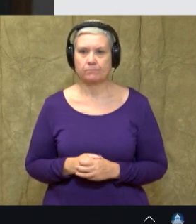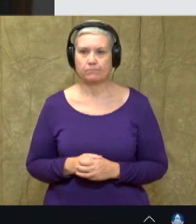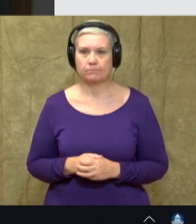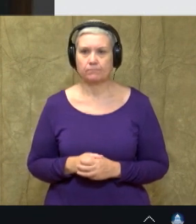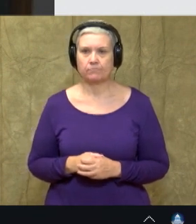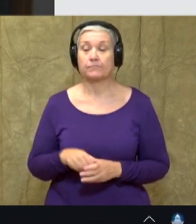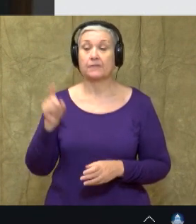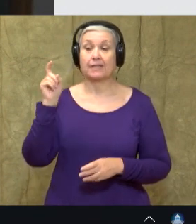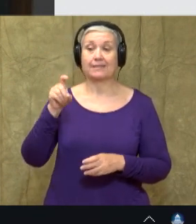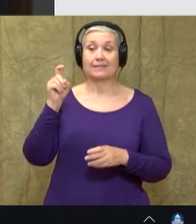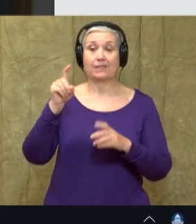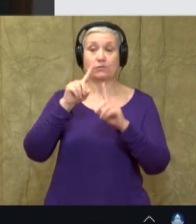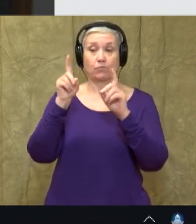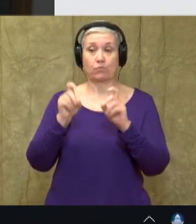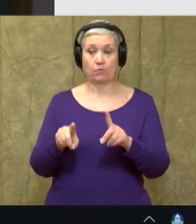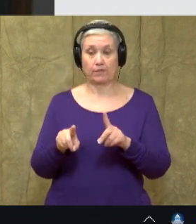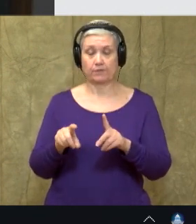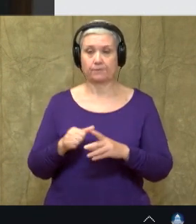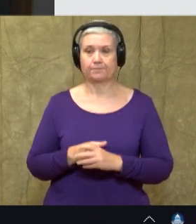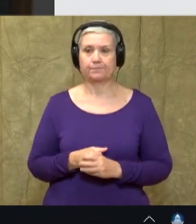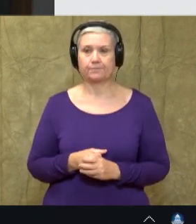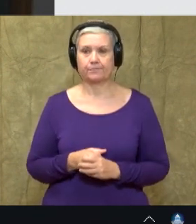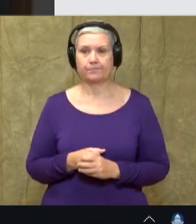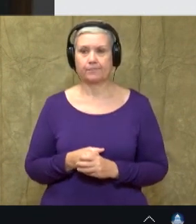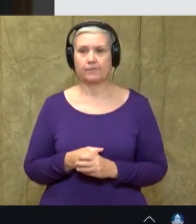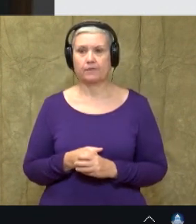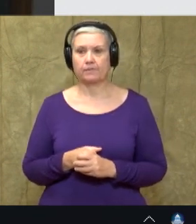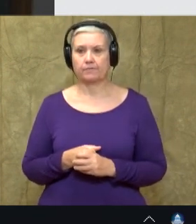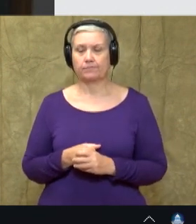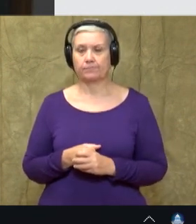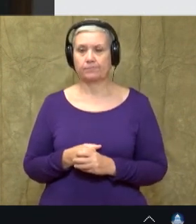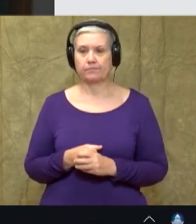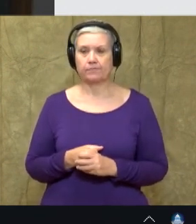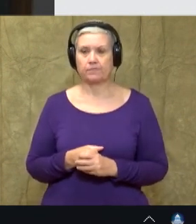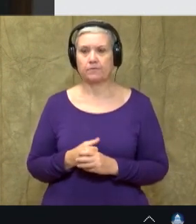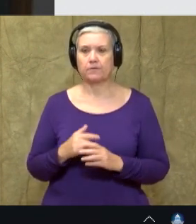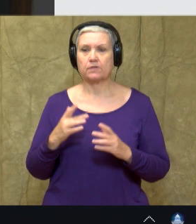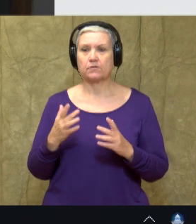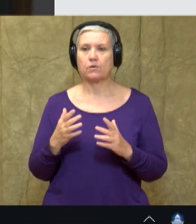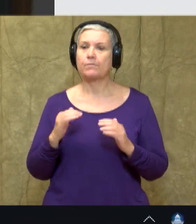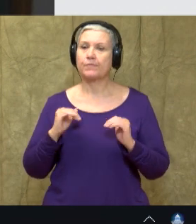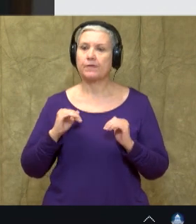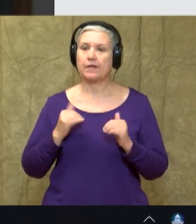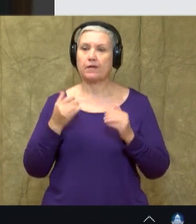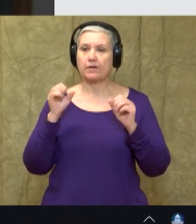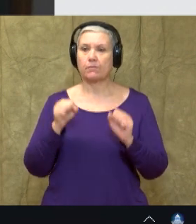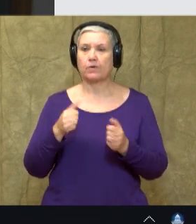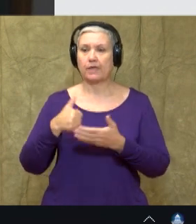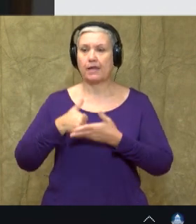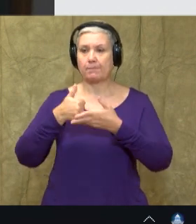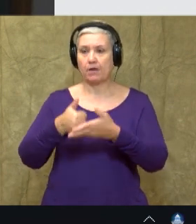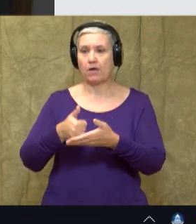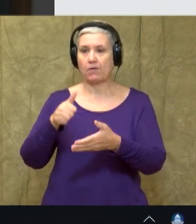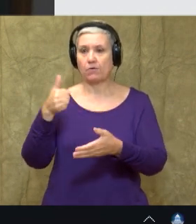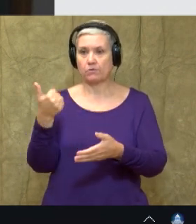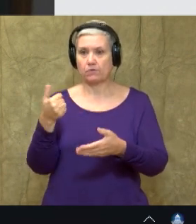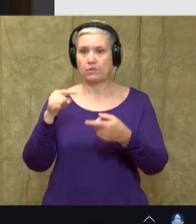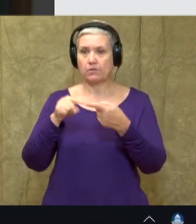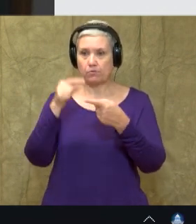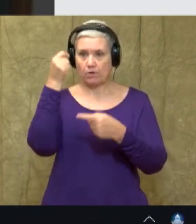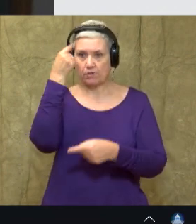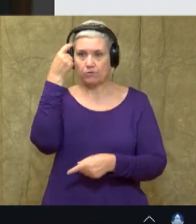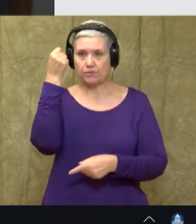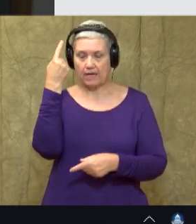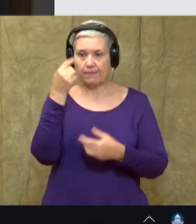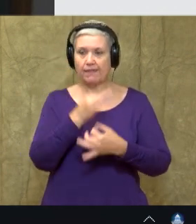Our essential question that we want you to keep in mind for today's Nearpod lesson is how can we help others